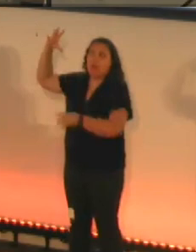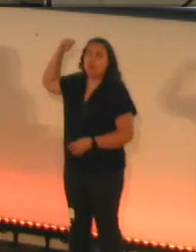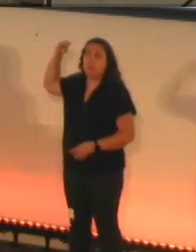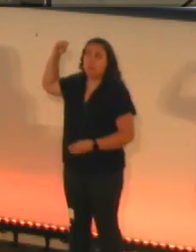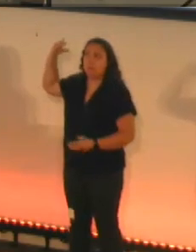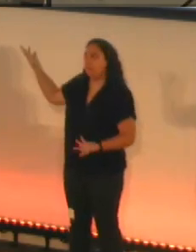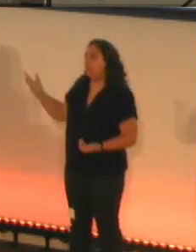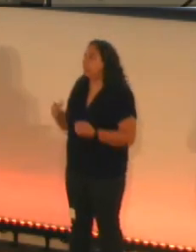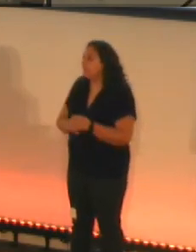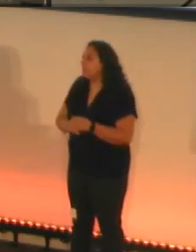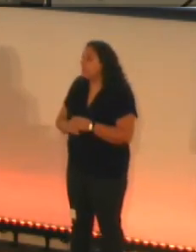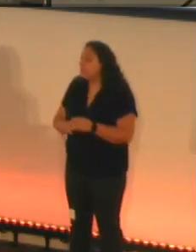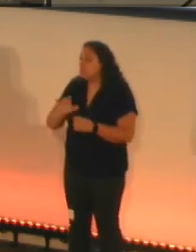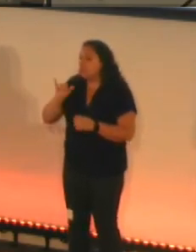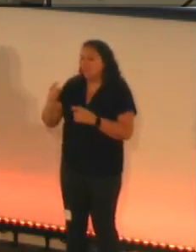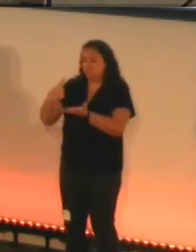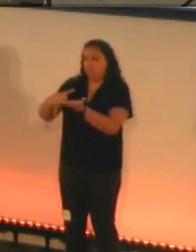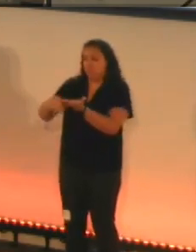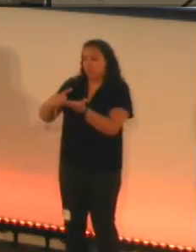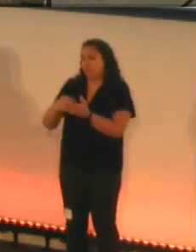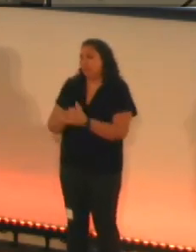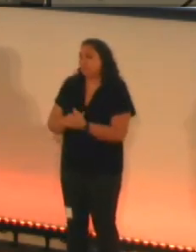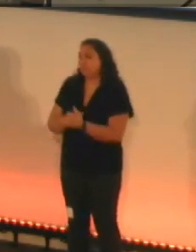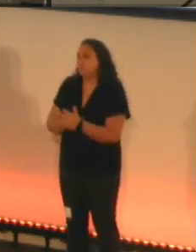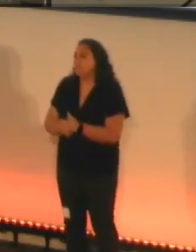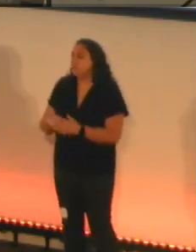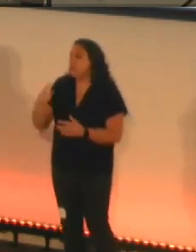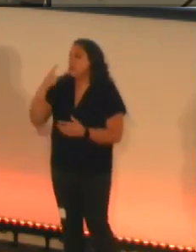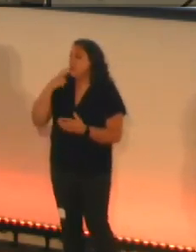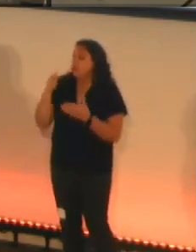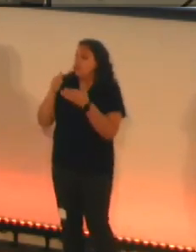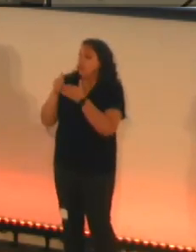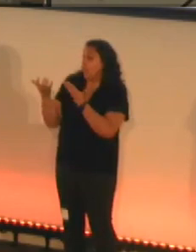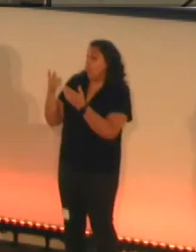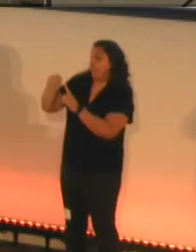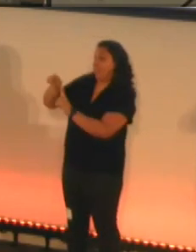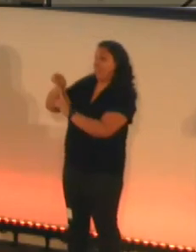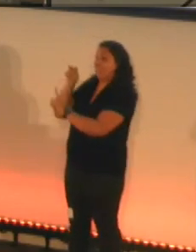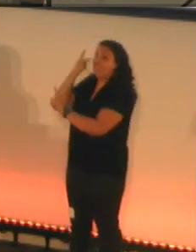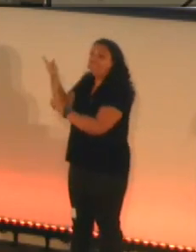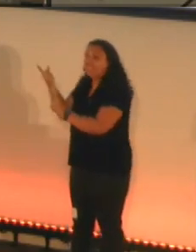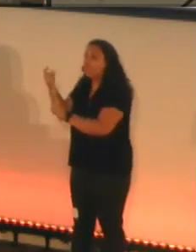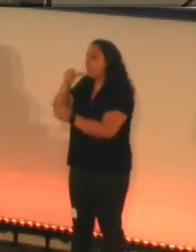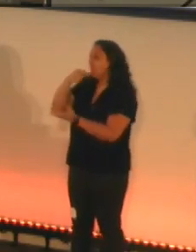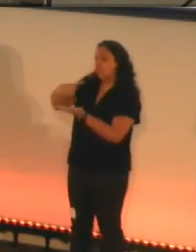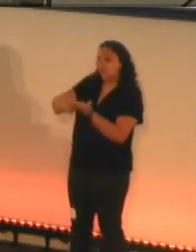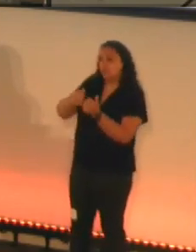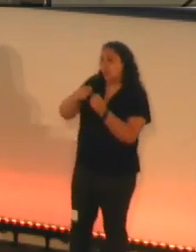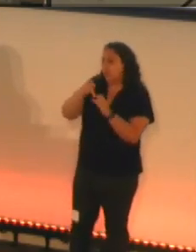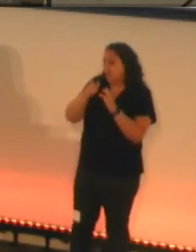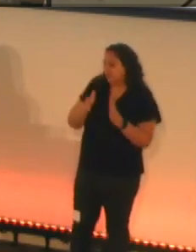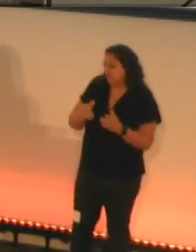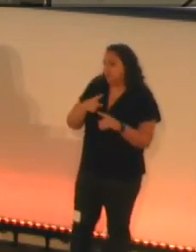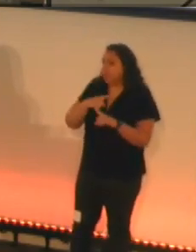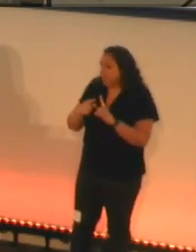So that's kind of like what the discussion was there. As far as what the guide would see, that was something we didn't discuss with participants, but that's an